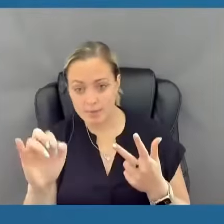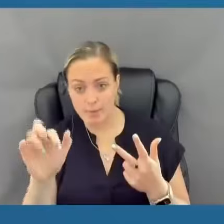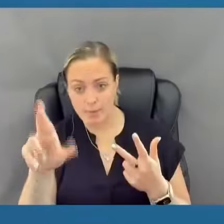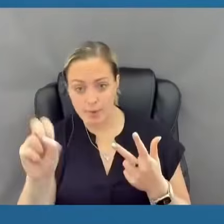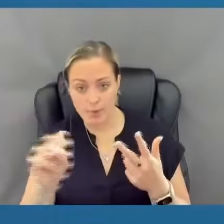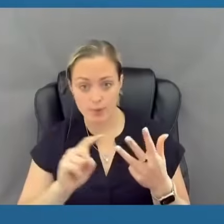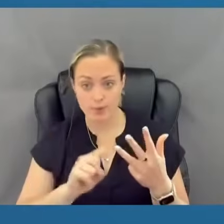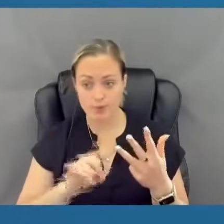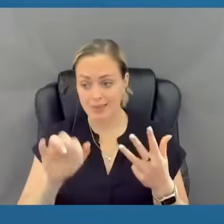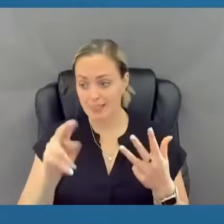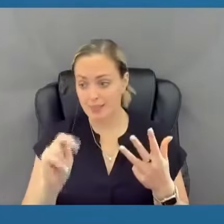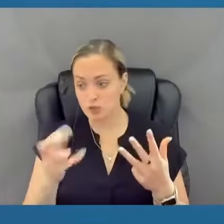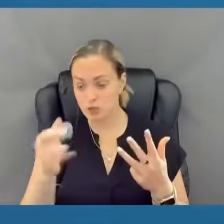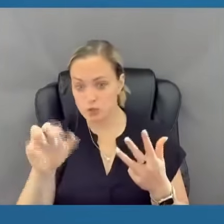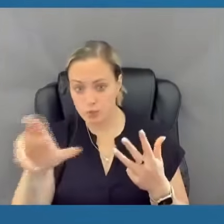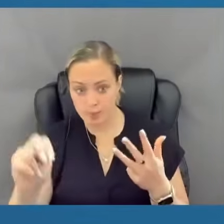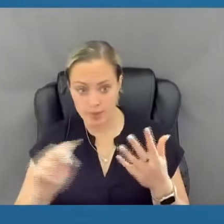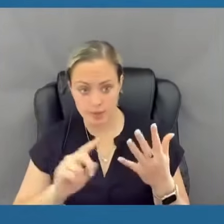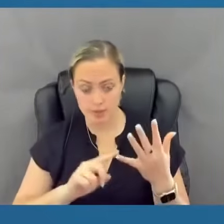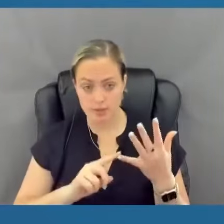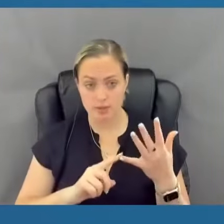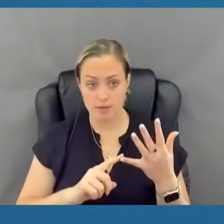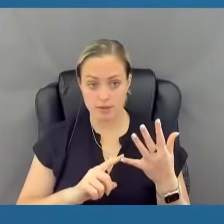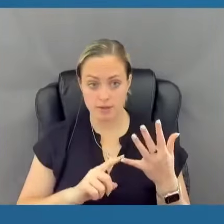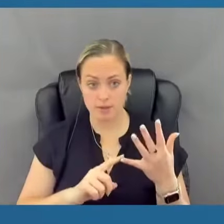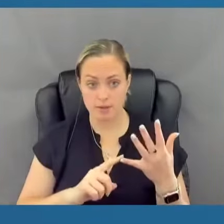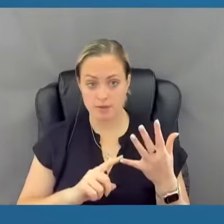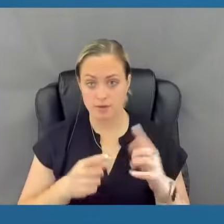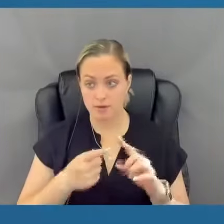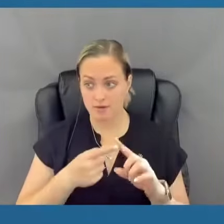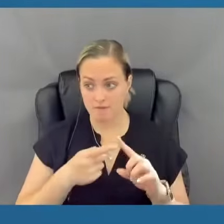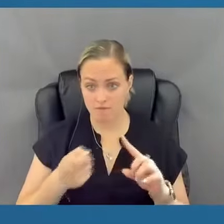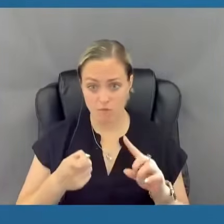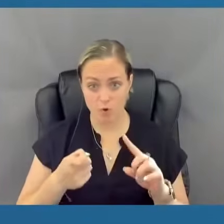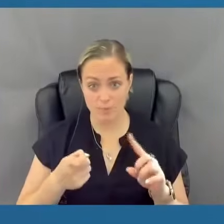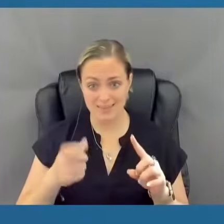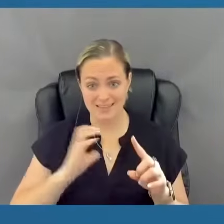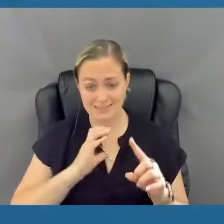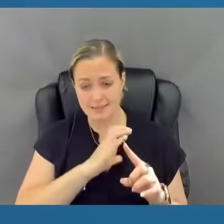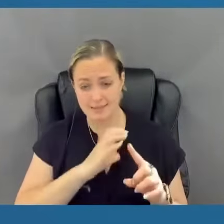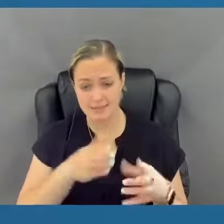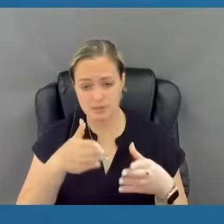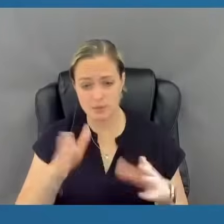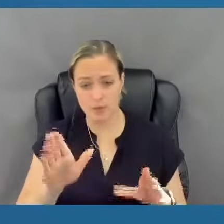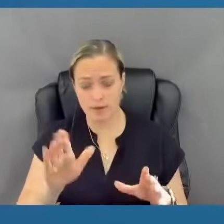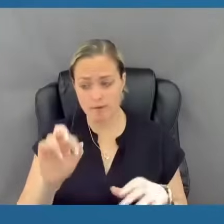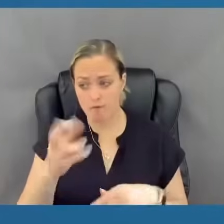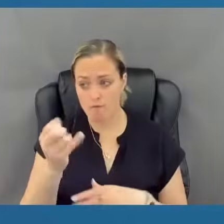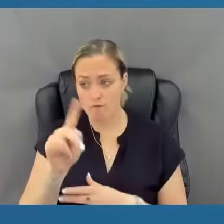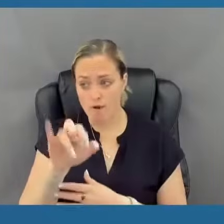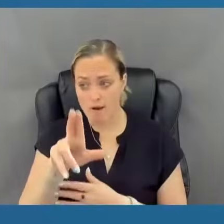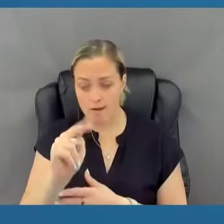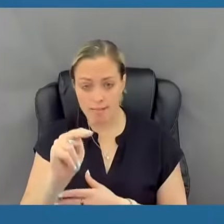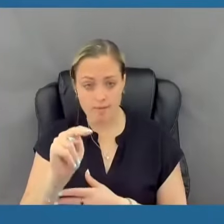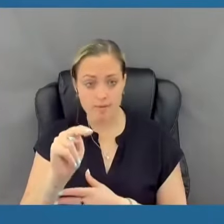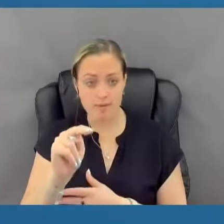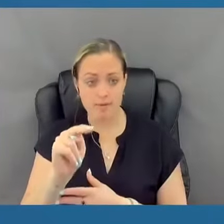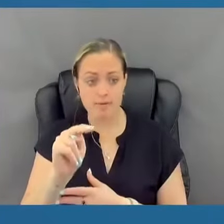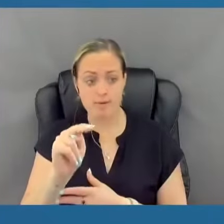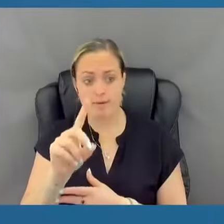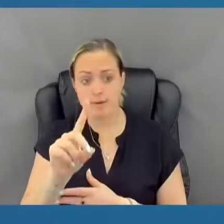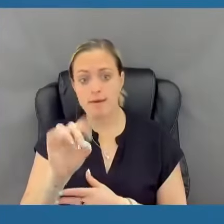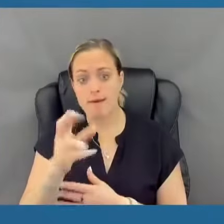Lynn Shulman, Councilmember from Brooklyn Susan Zwang, Rockland County Legislator Beth